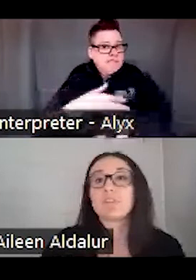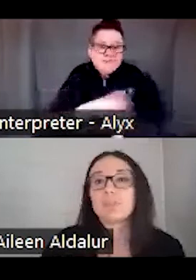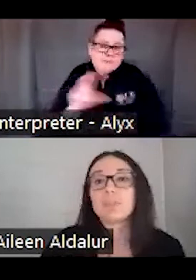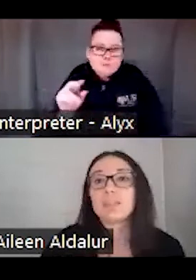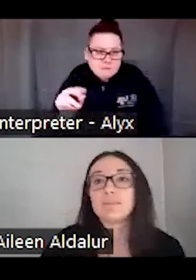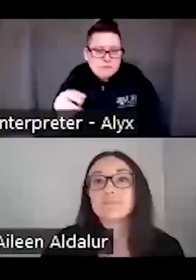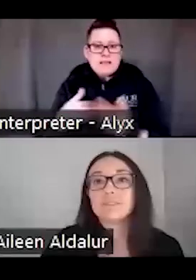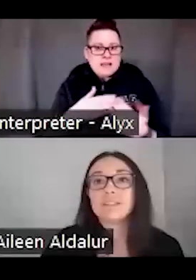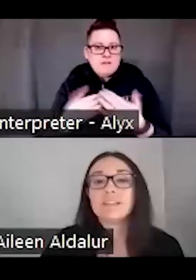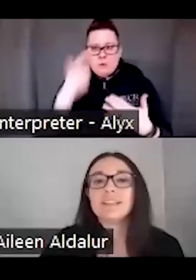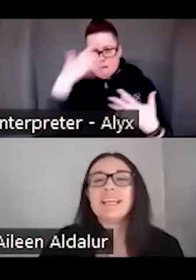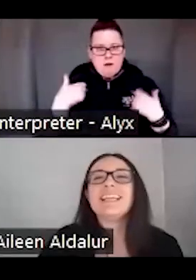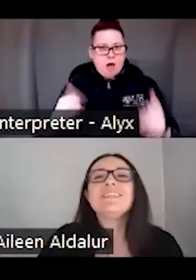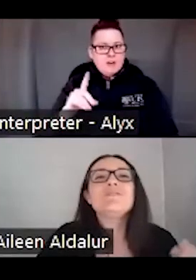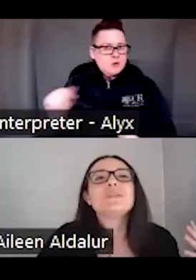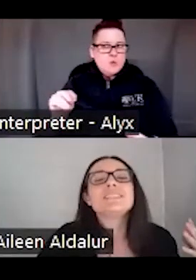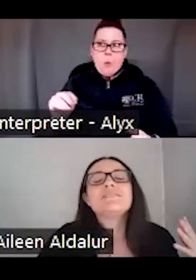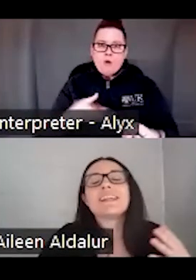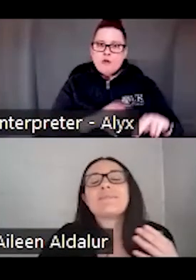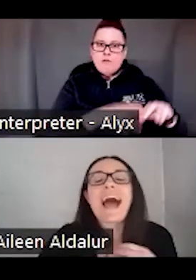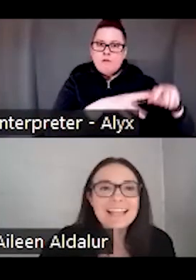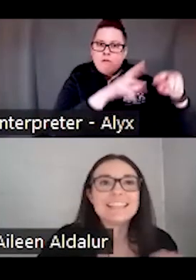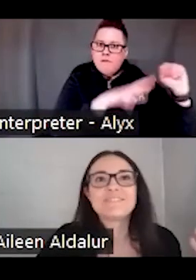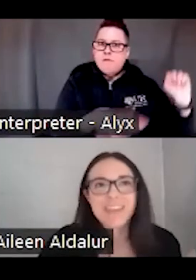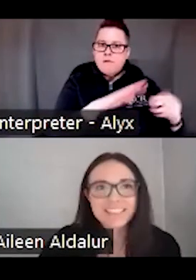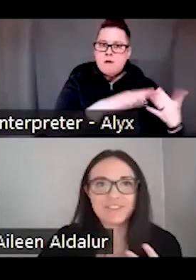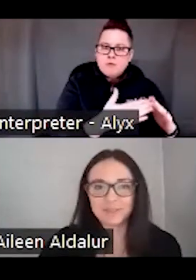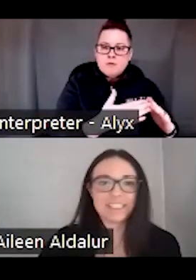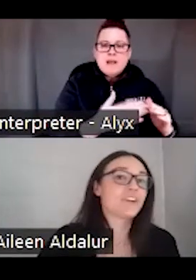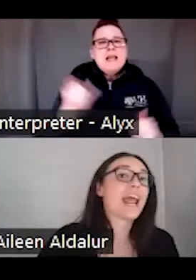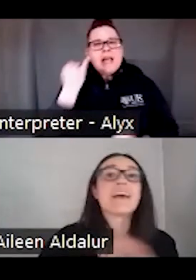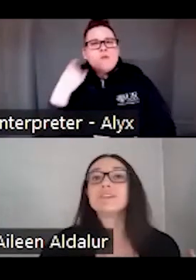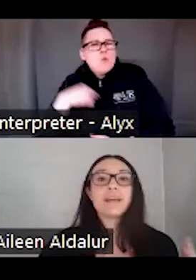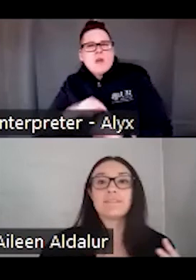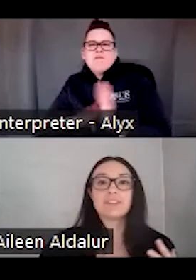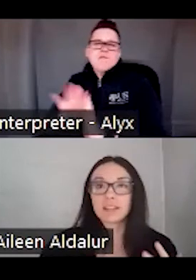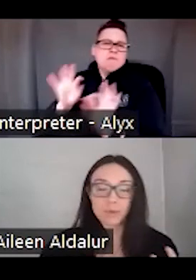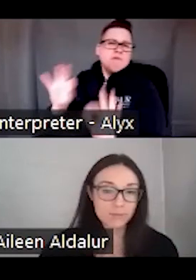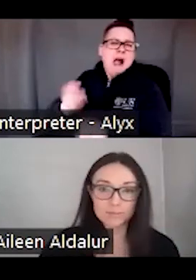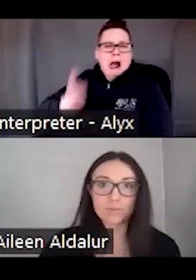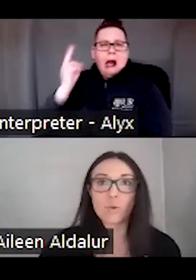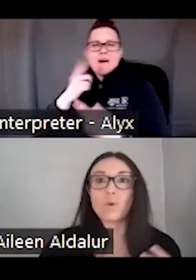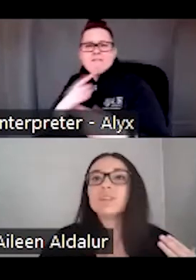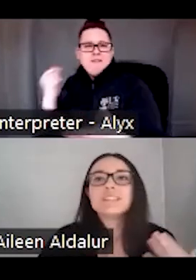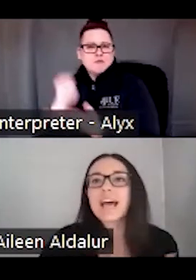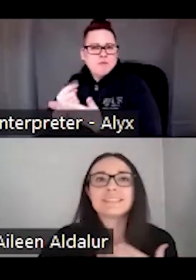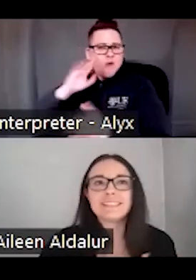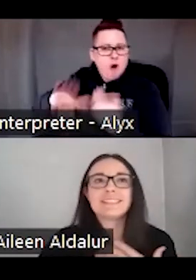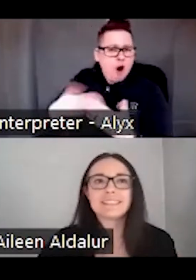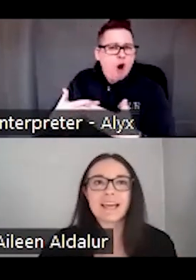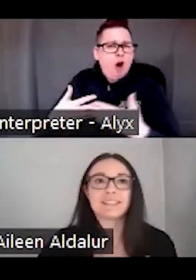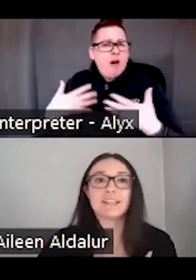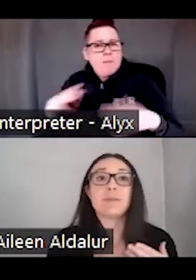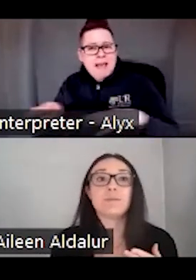disorders in the general community. Even if we develop highly effective treatments for every behavioral health problem, we will not